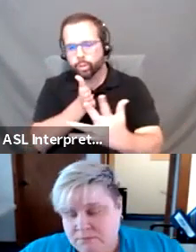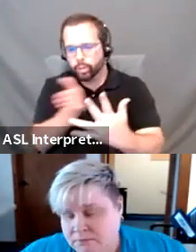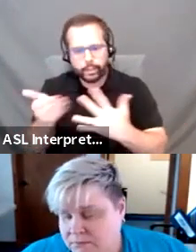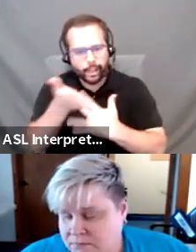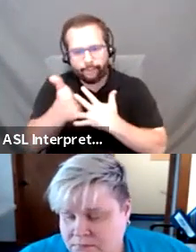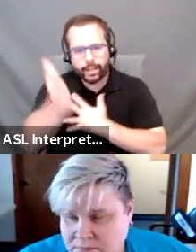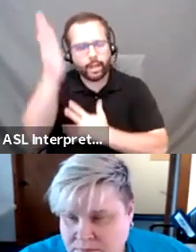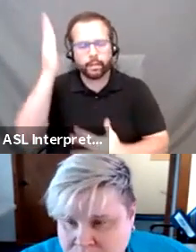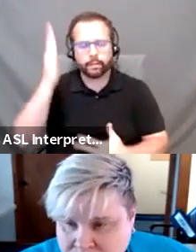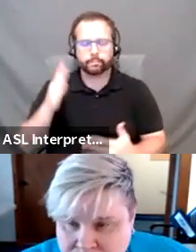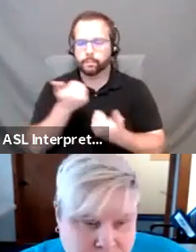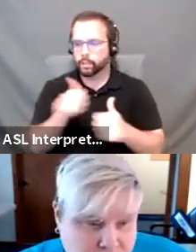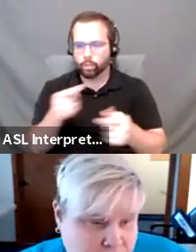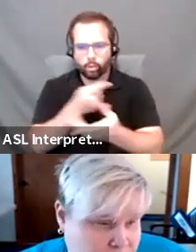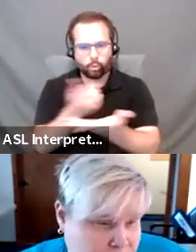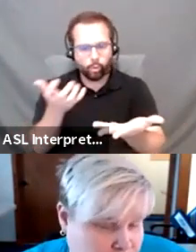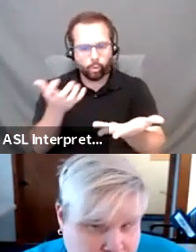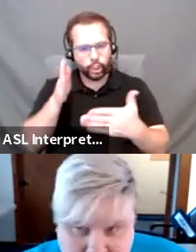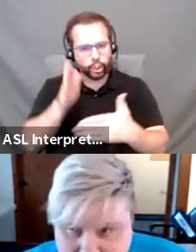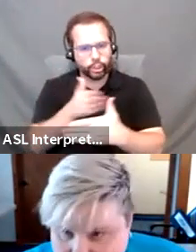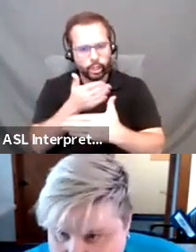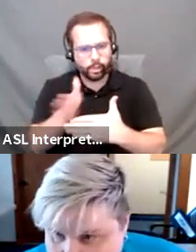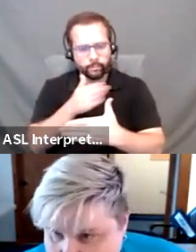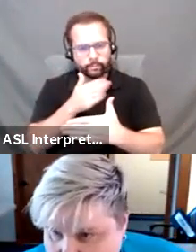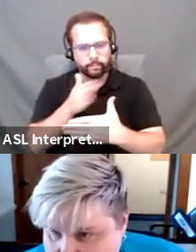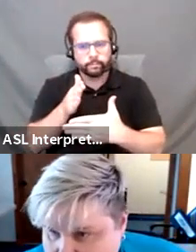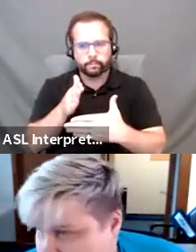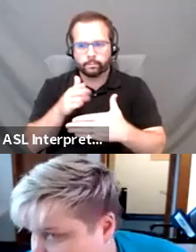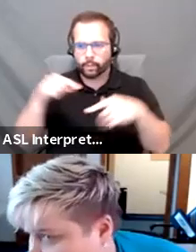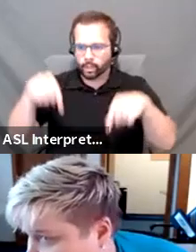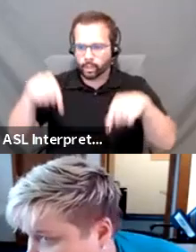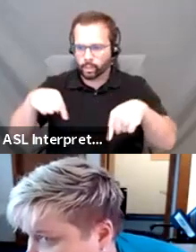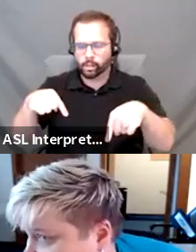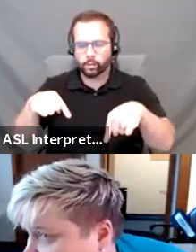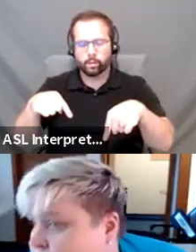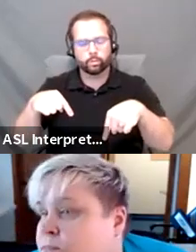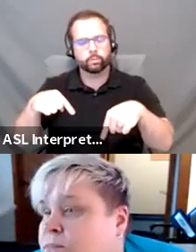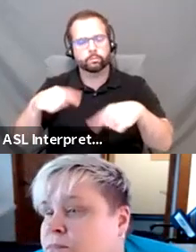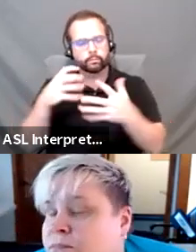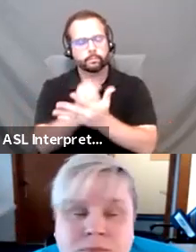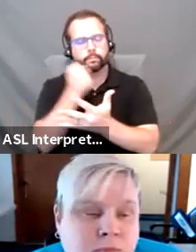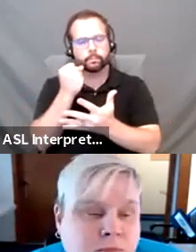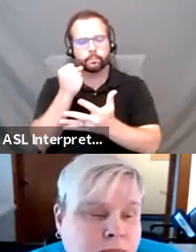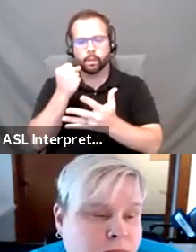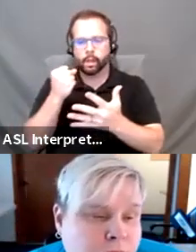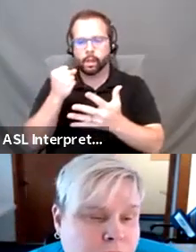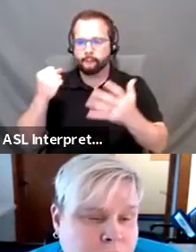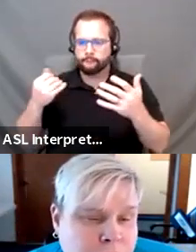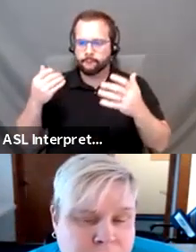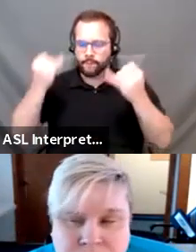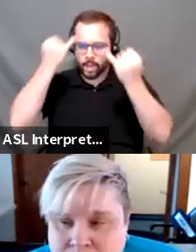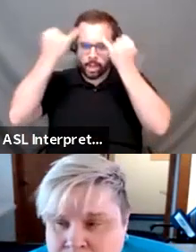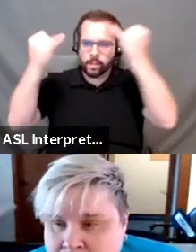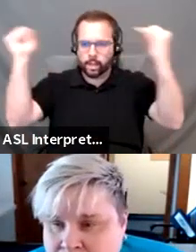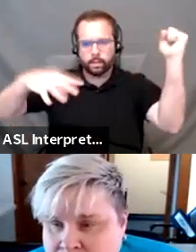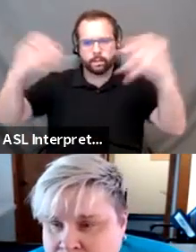Anybody on here want to share any of those places? Because this is where you have your brain trust here of people that can maybe jump in and help